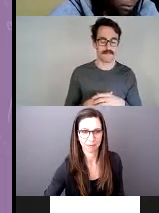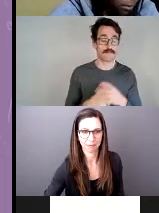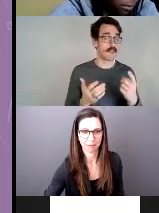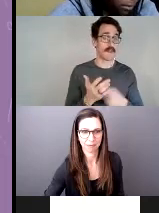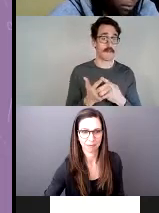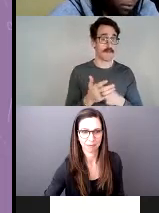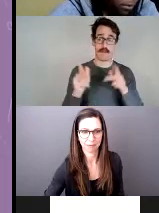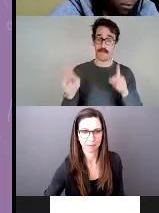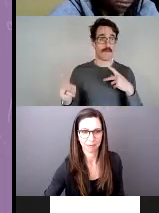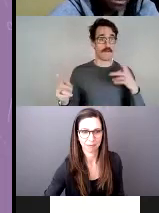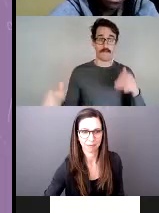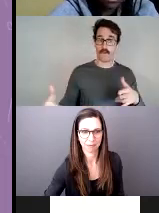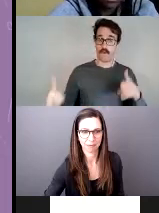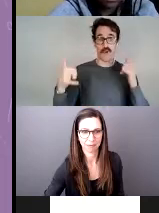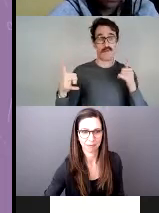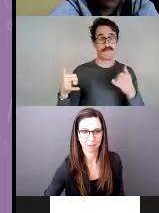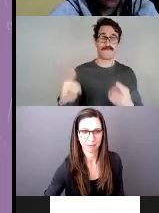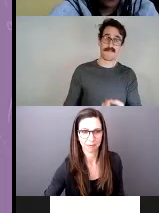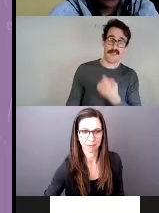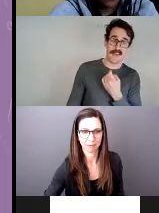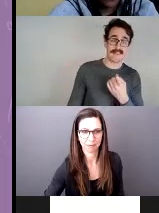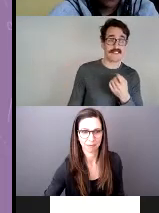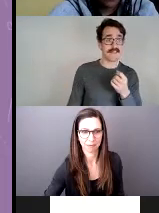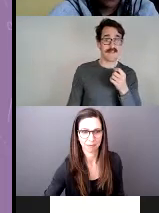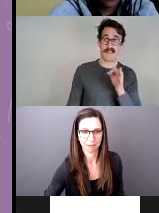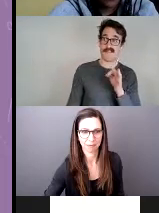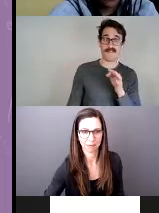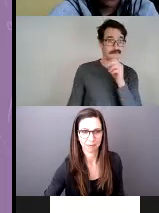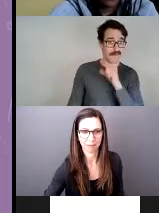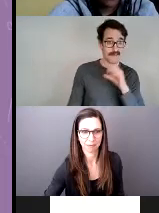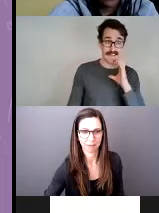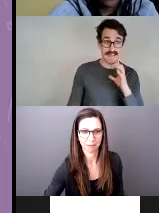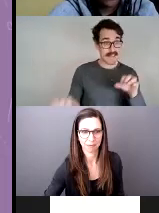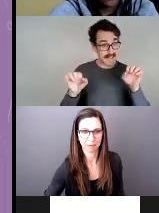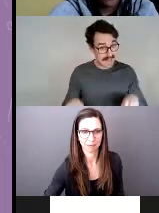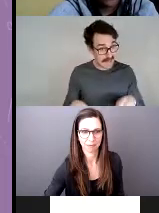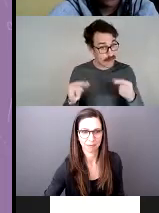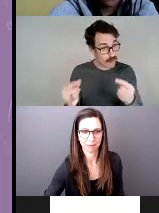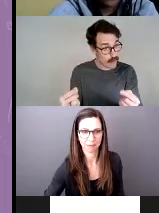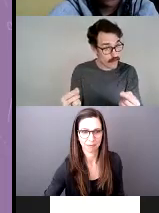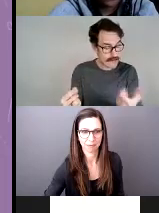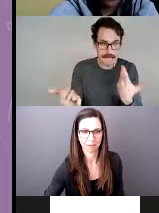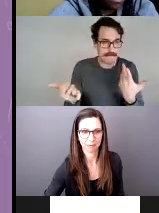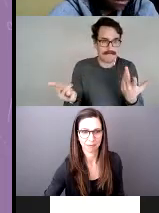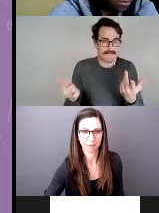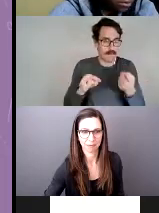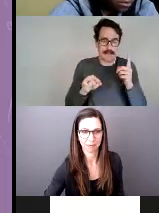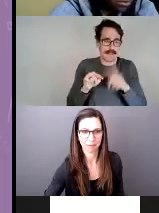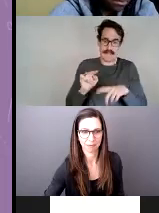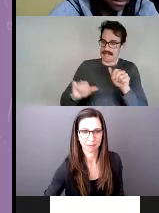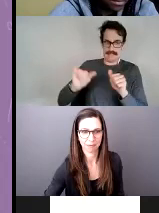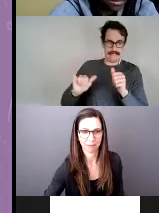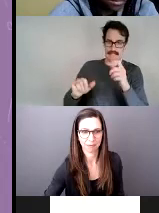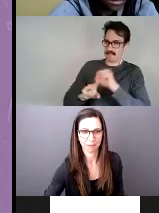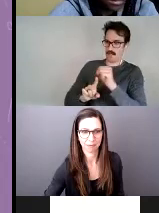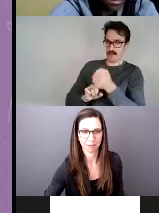like, whether or not the older adult is capable or not. Well, we have no idea of assessing that, right? So if an older